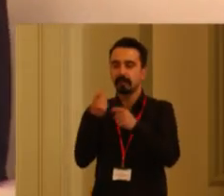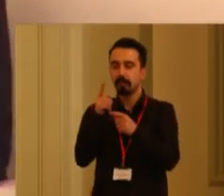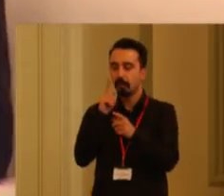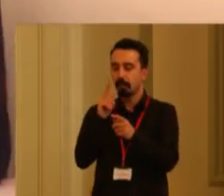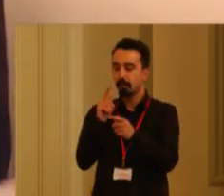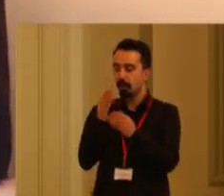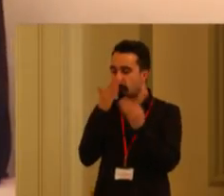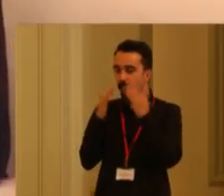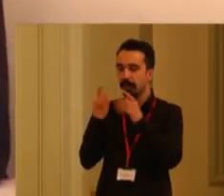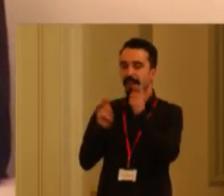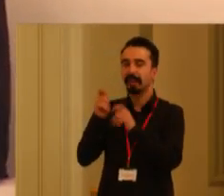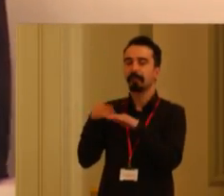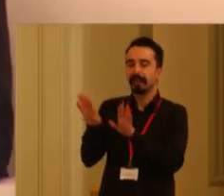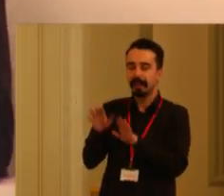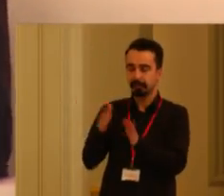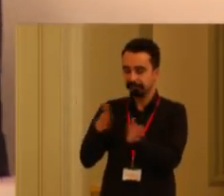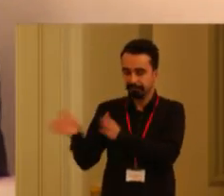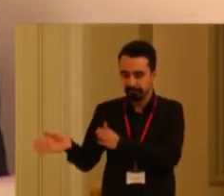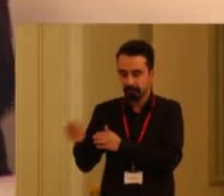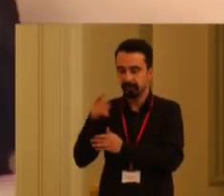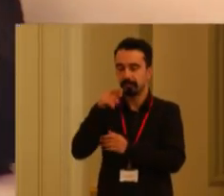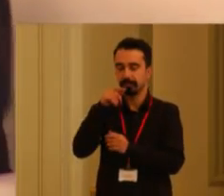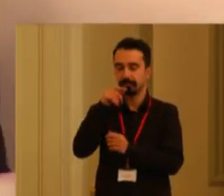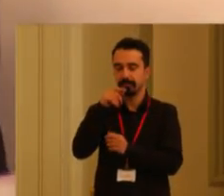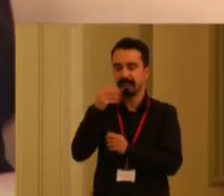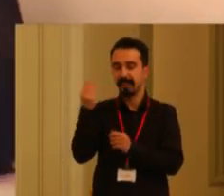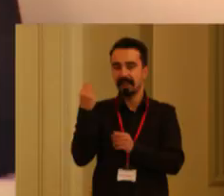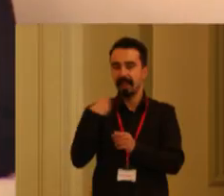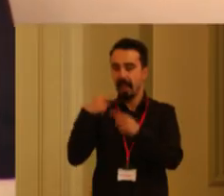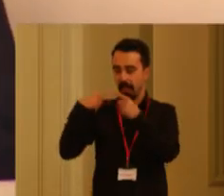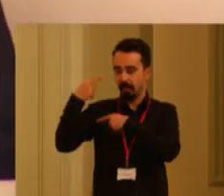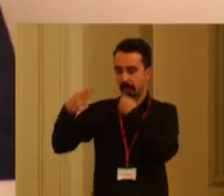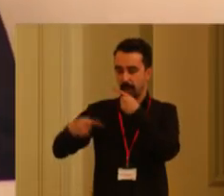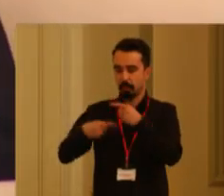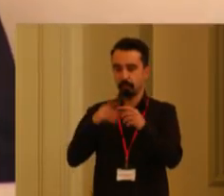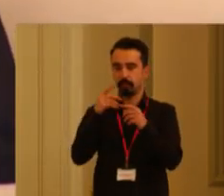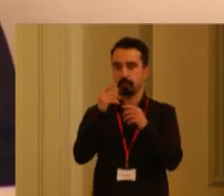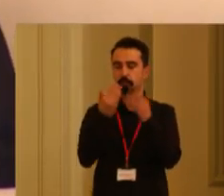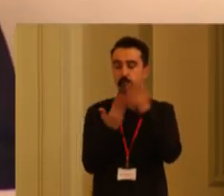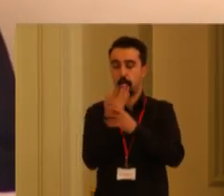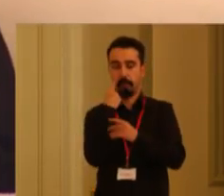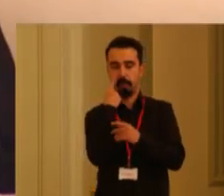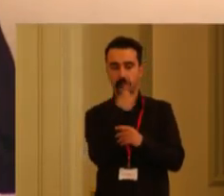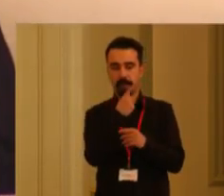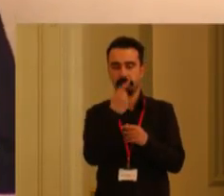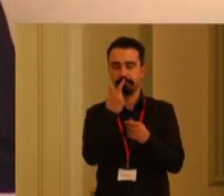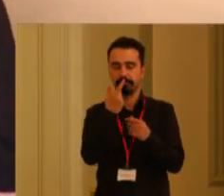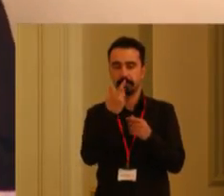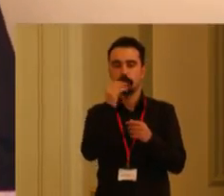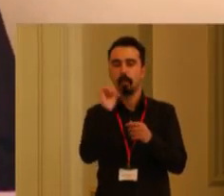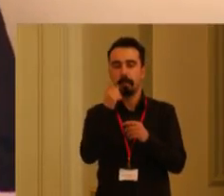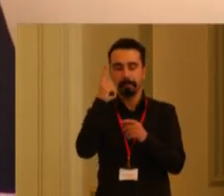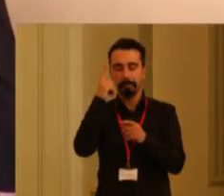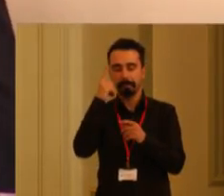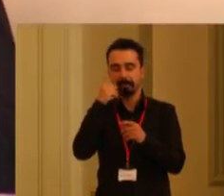different way of doing business, not just traditional modus operandi, because traditionally it's been very